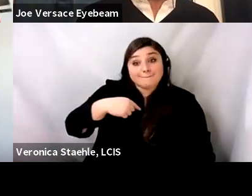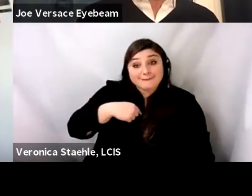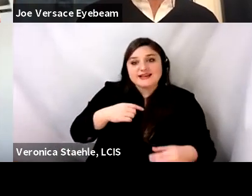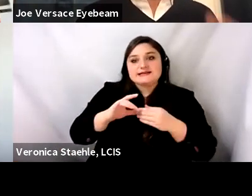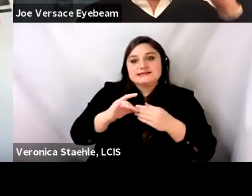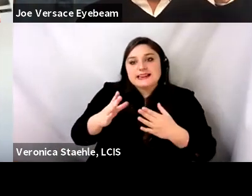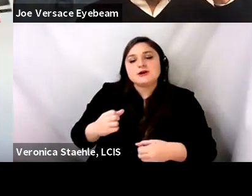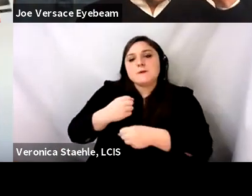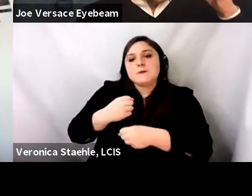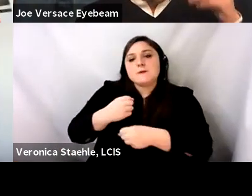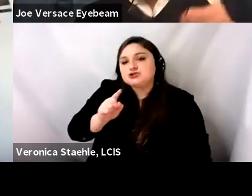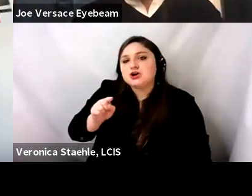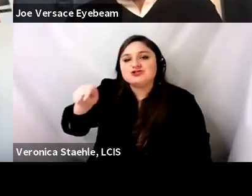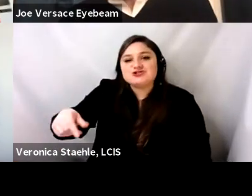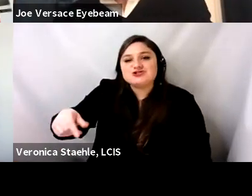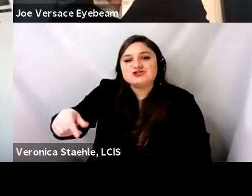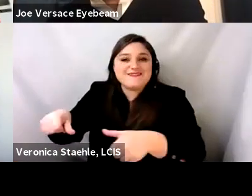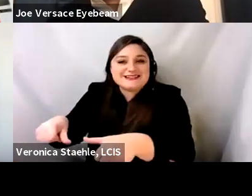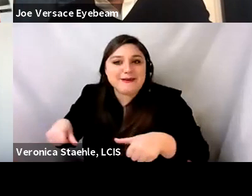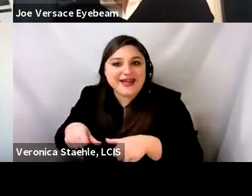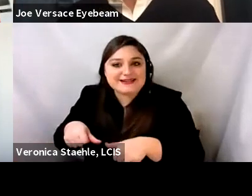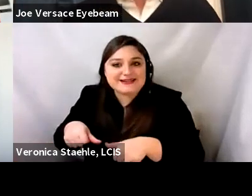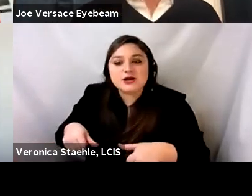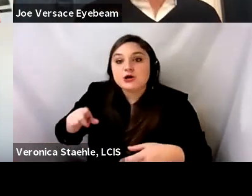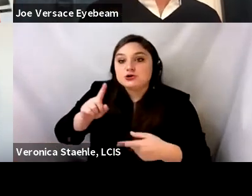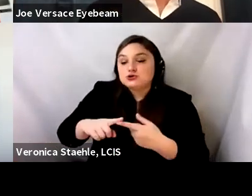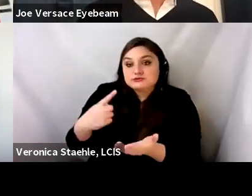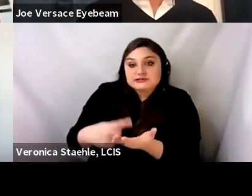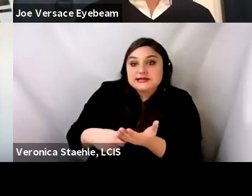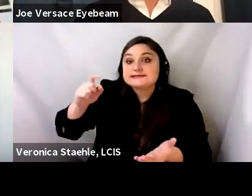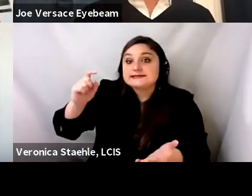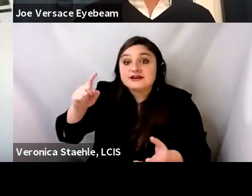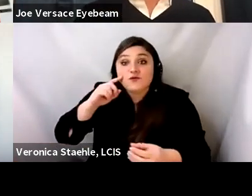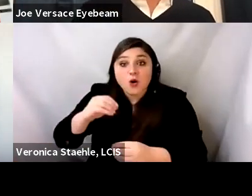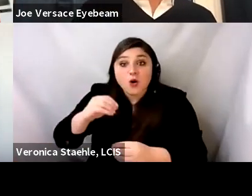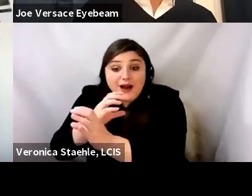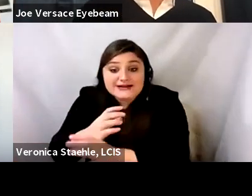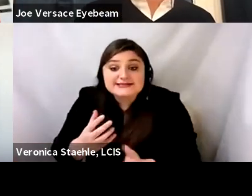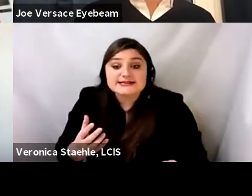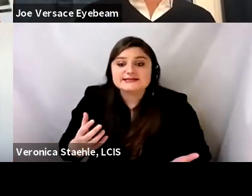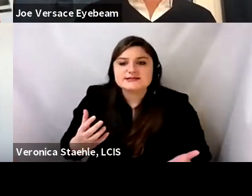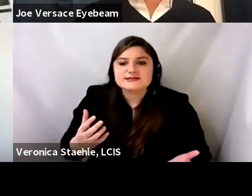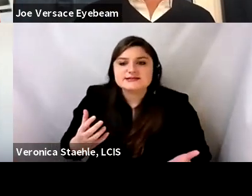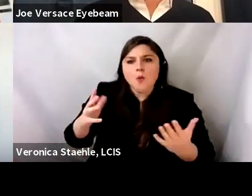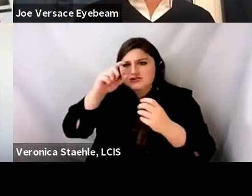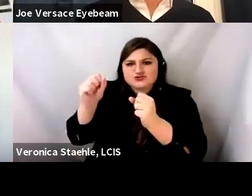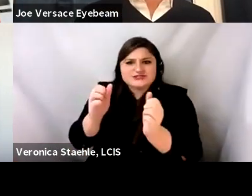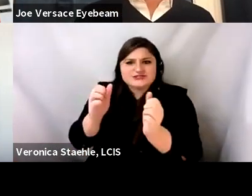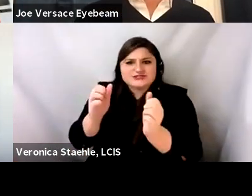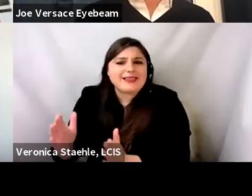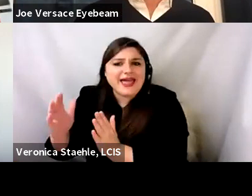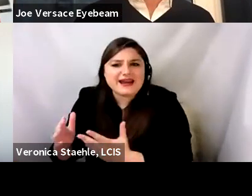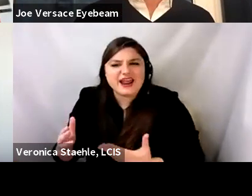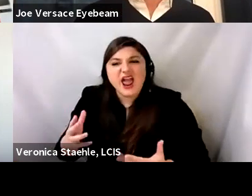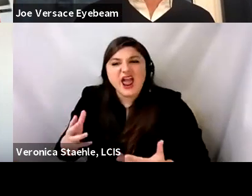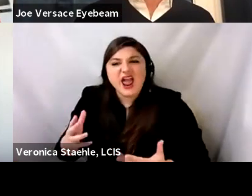latest crisis is or where our strategic programming is, our strategic plan, just how are you doing personally? And